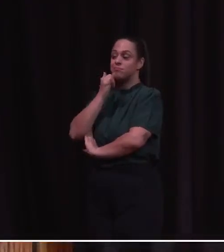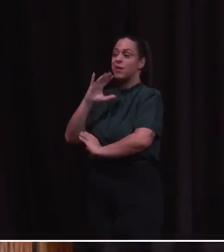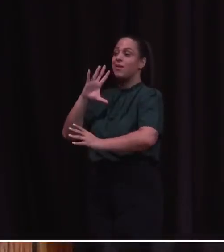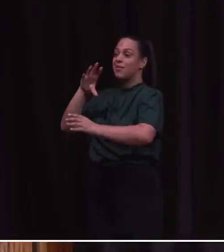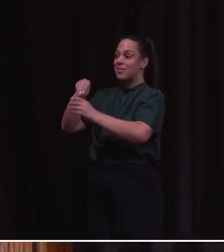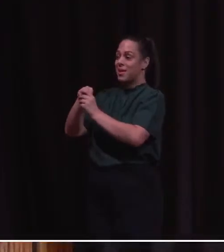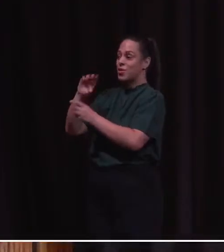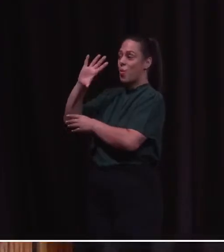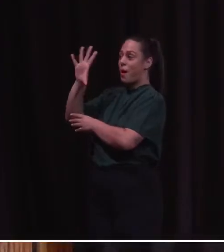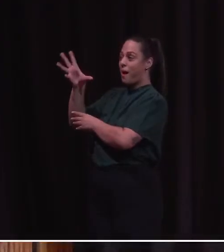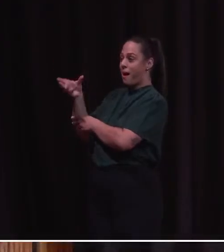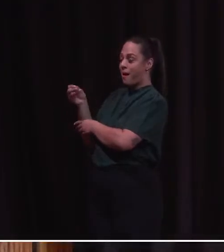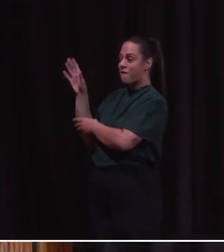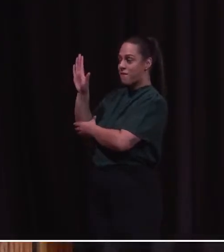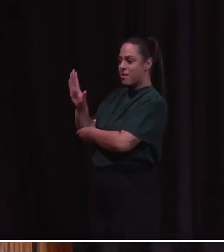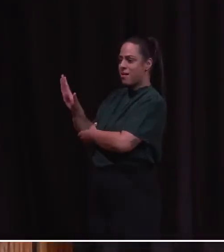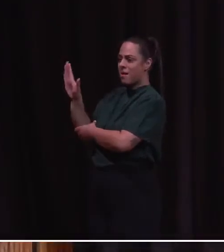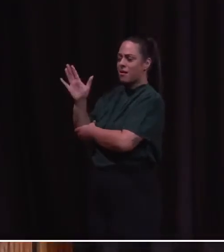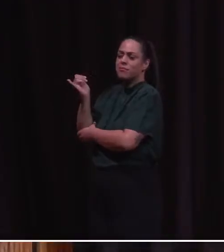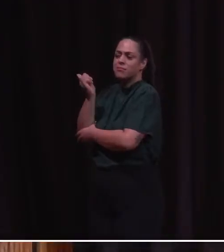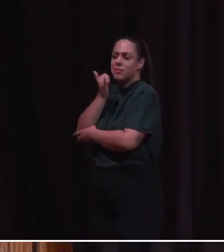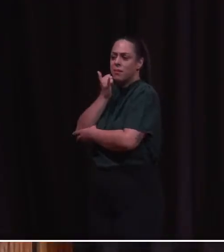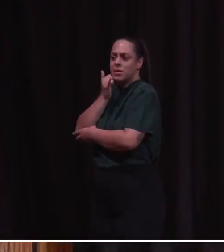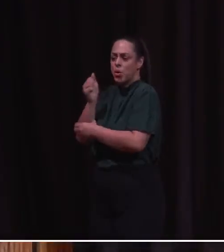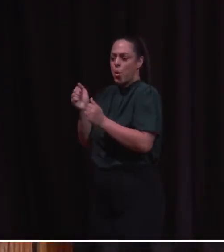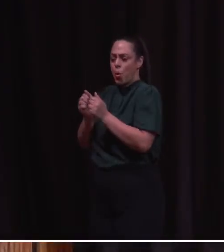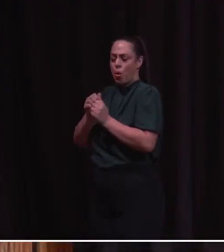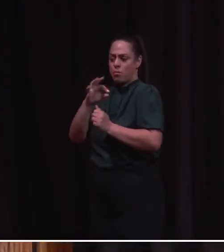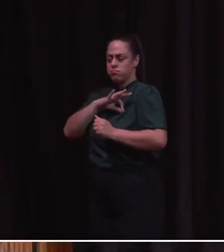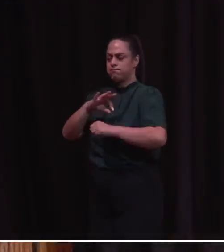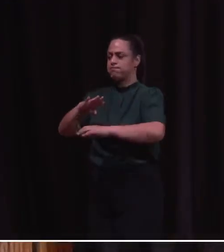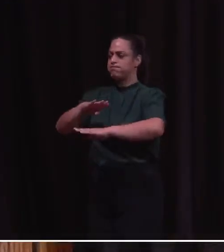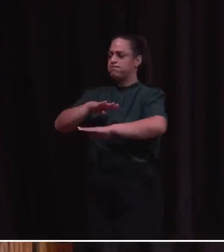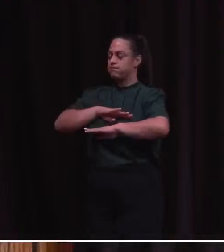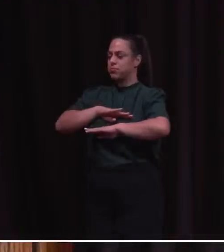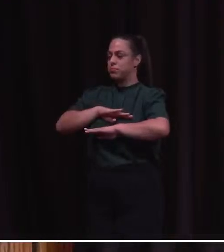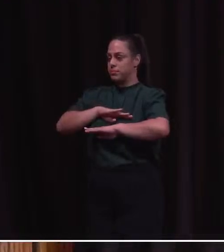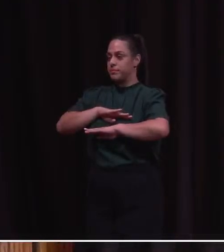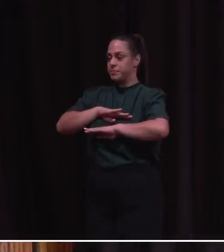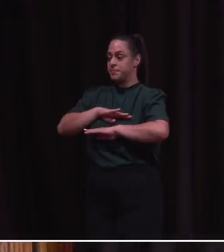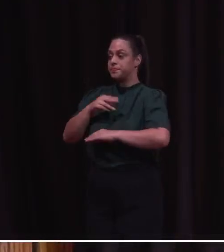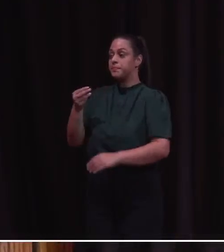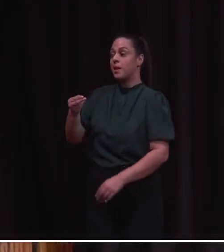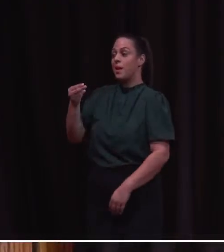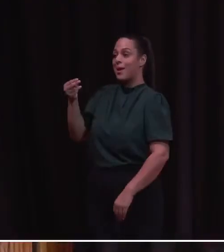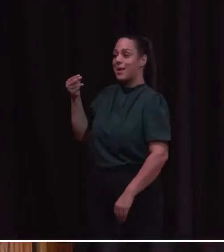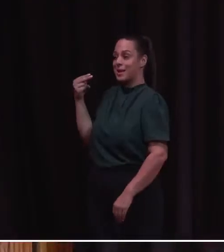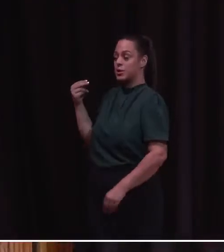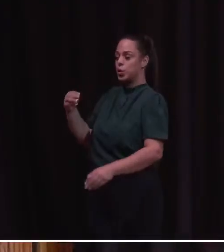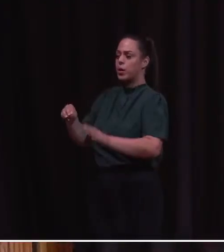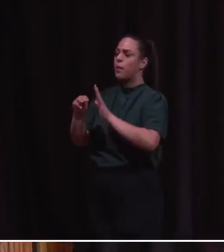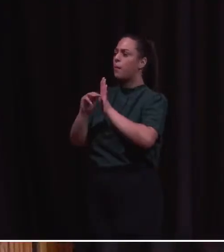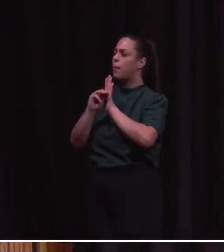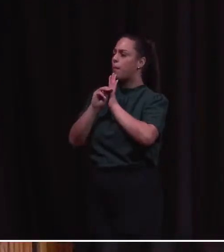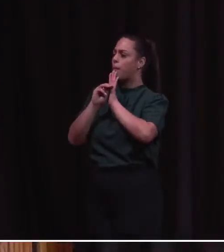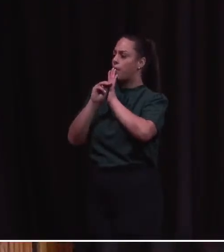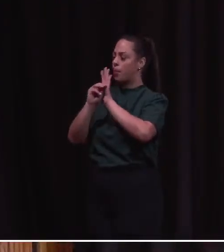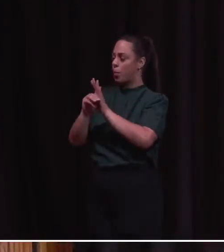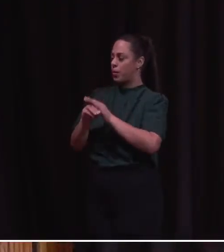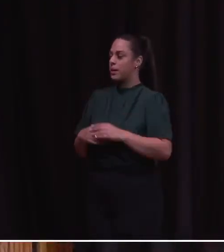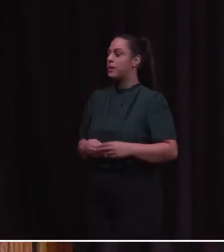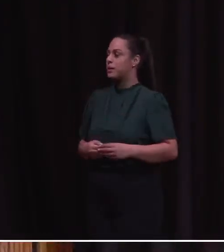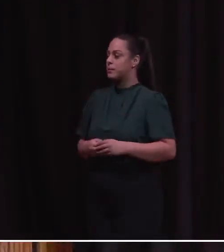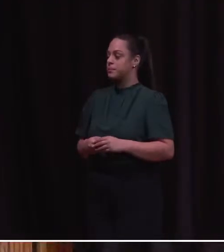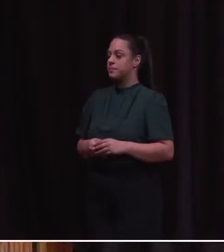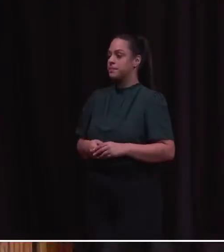too often, the modern history of Africans and the history of modernity from an African vantage point is